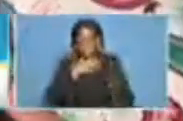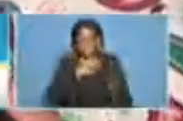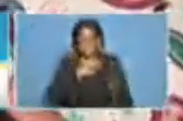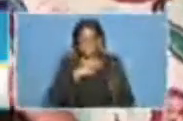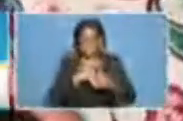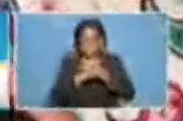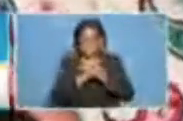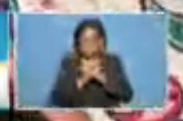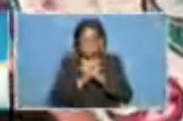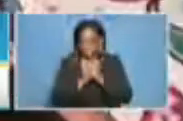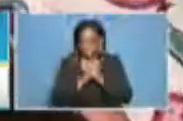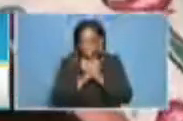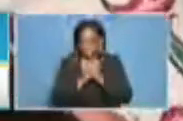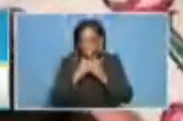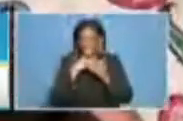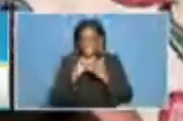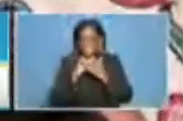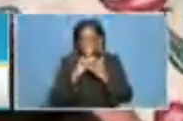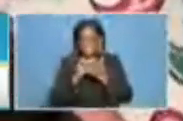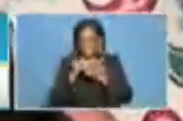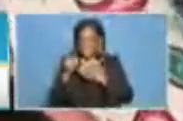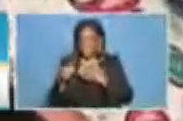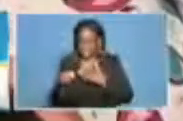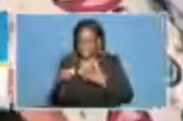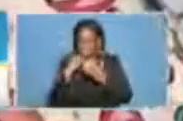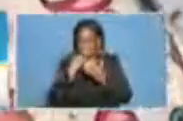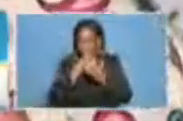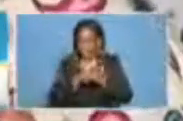people and pay people well. That's what we do.